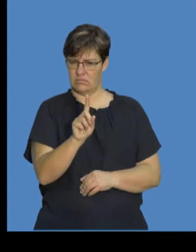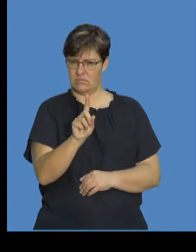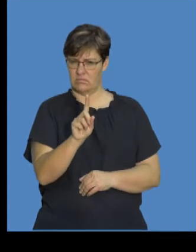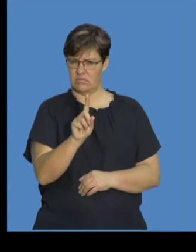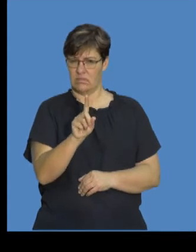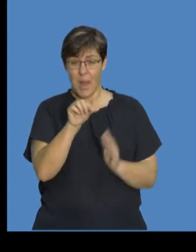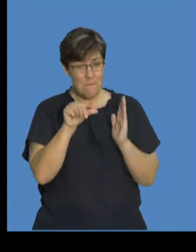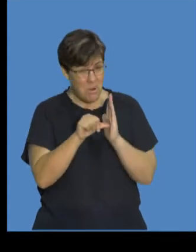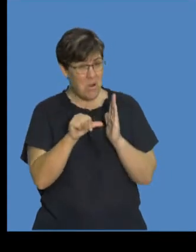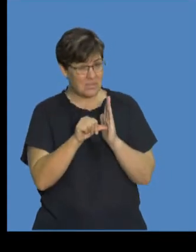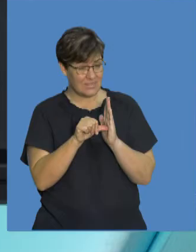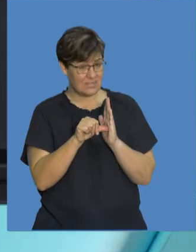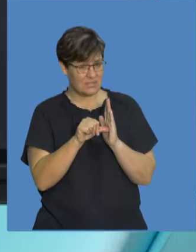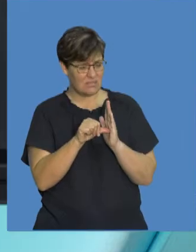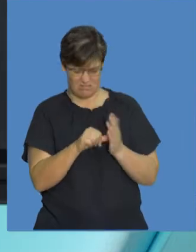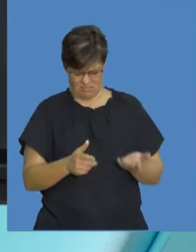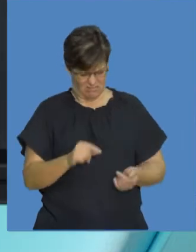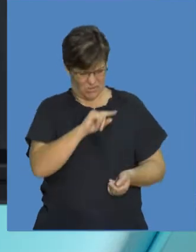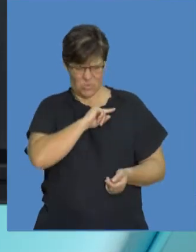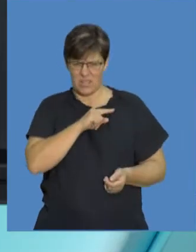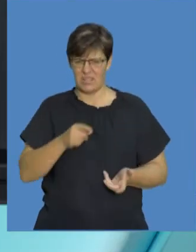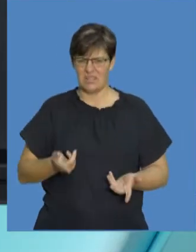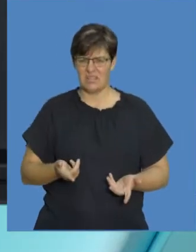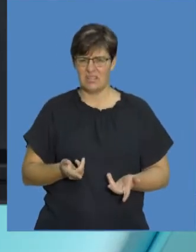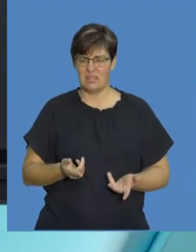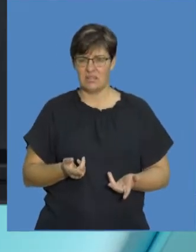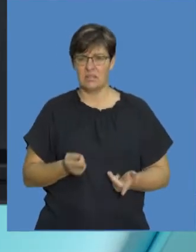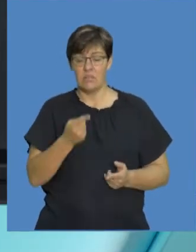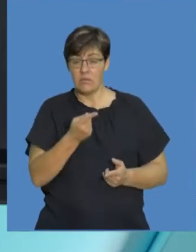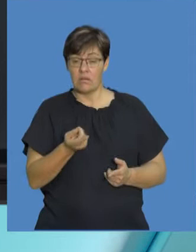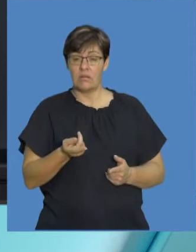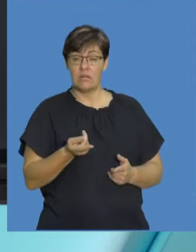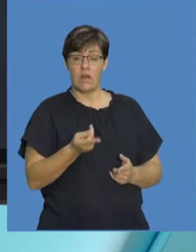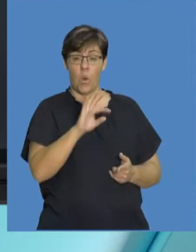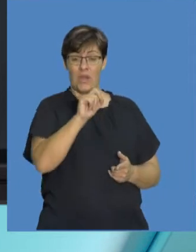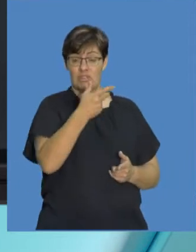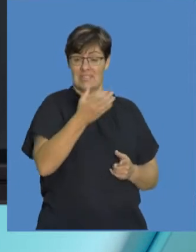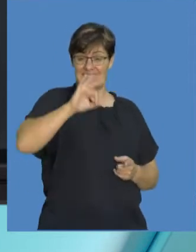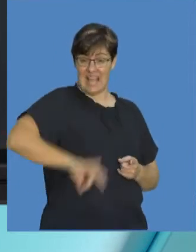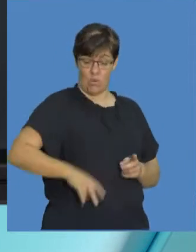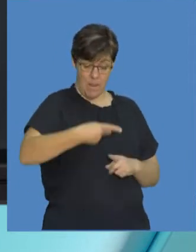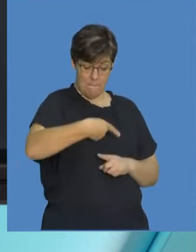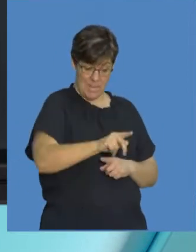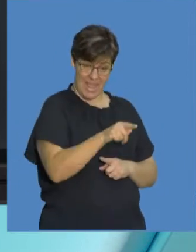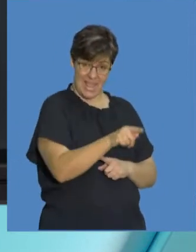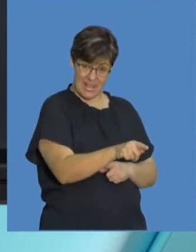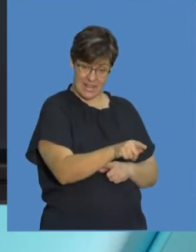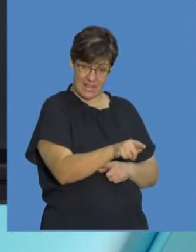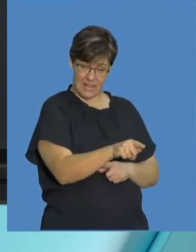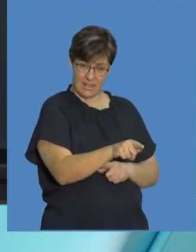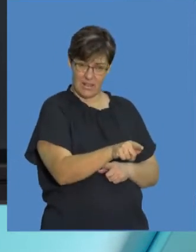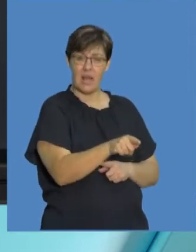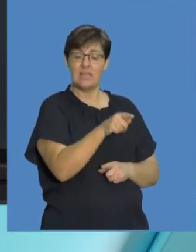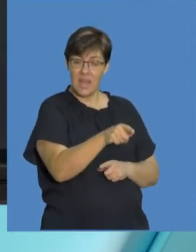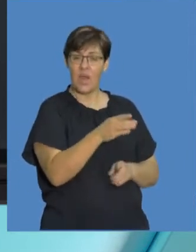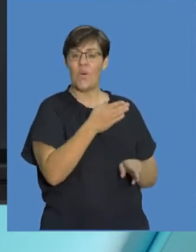Now that one is important. Why? Because other than the wages and salaries that are paid to your employees that